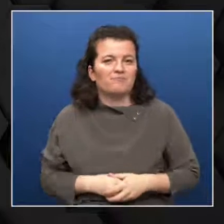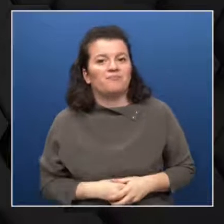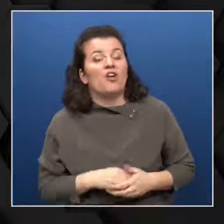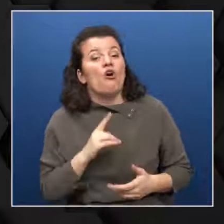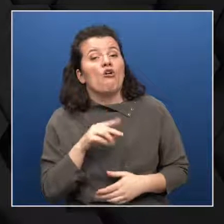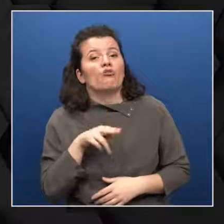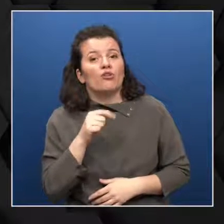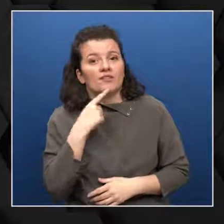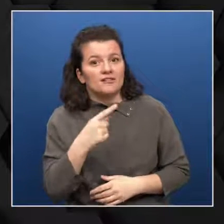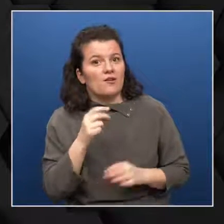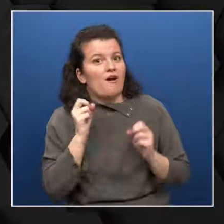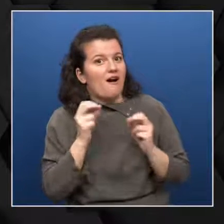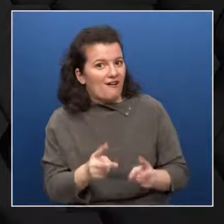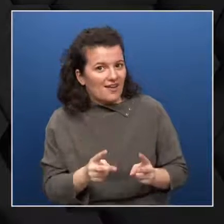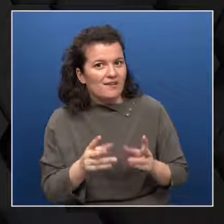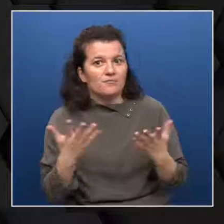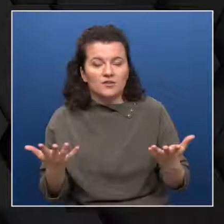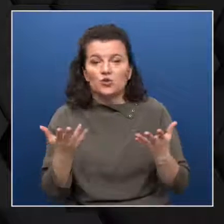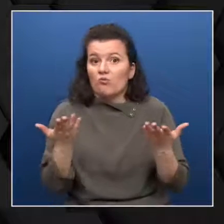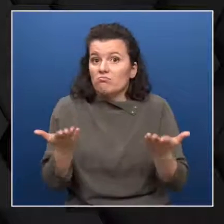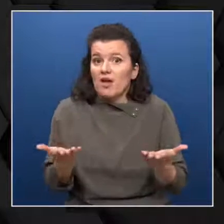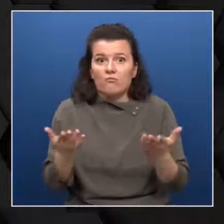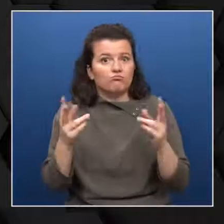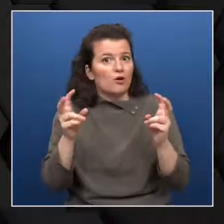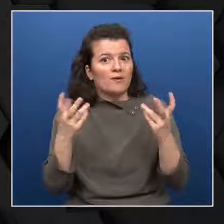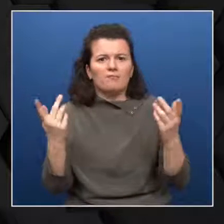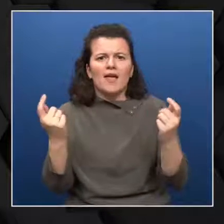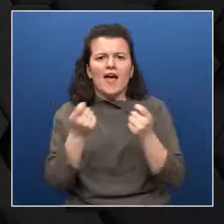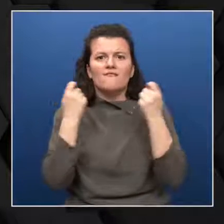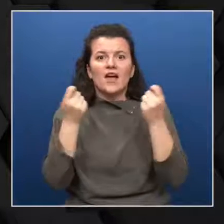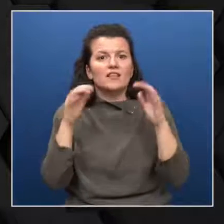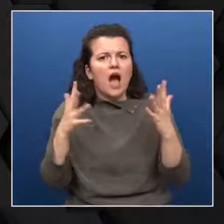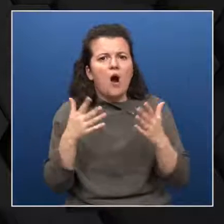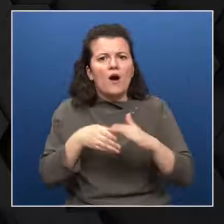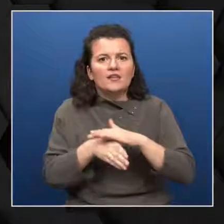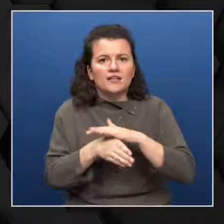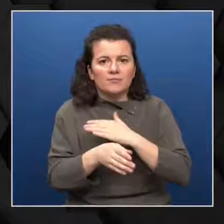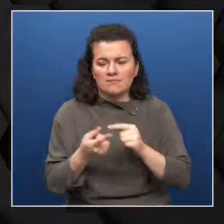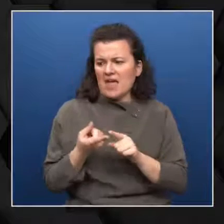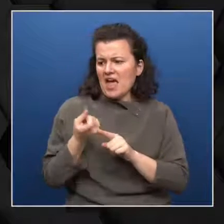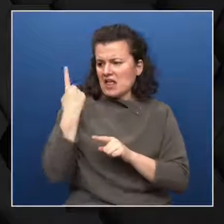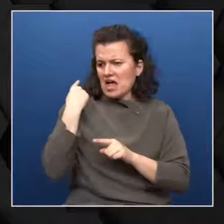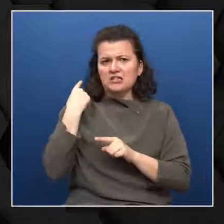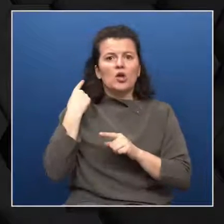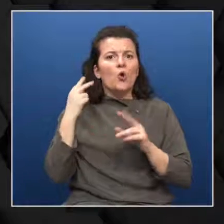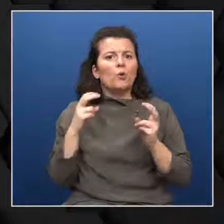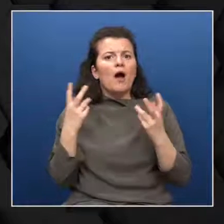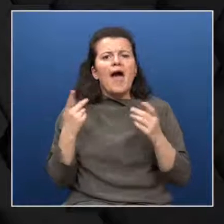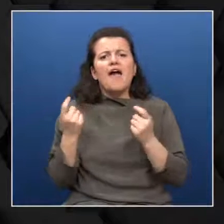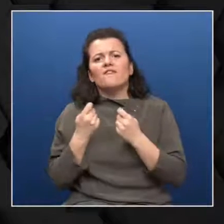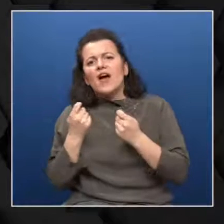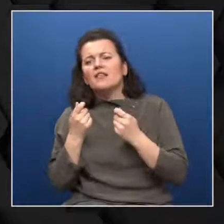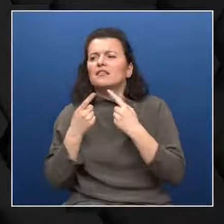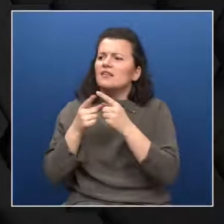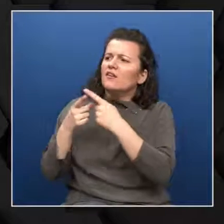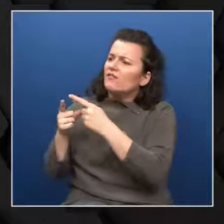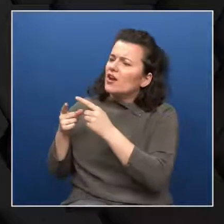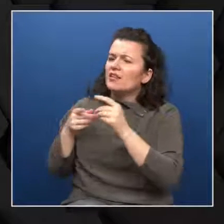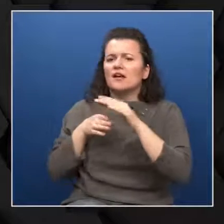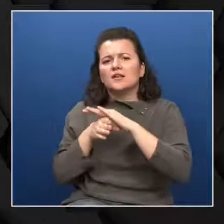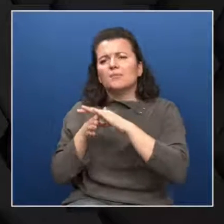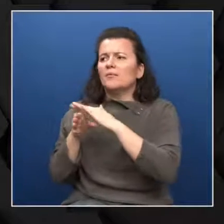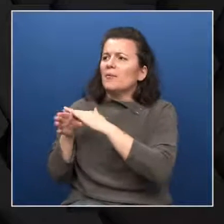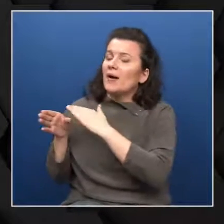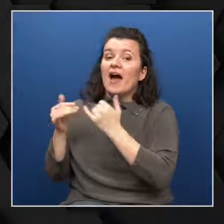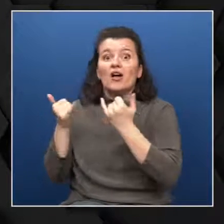put on an accessible event? Last week we talked about different kinds of accessible events, why it's important to put one on. But today we're going to show you